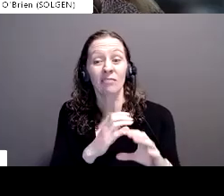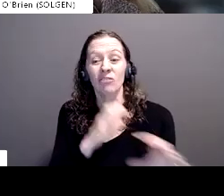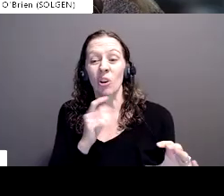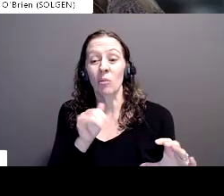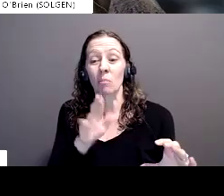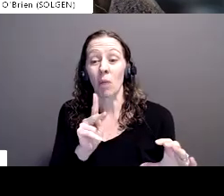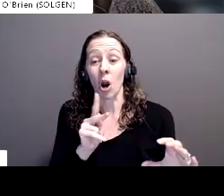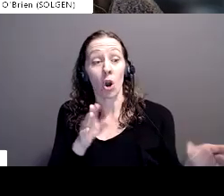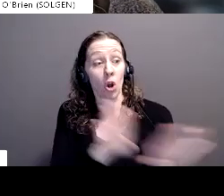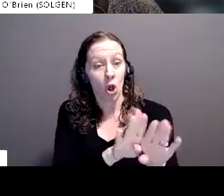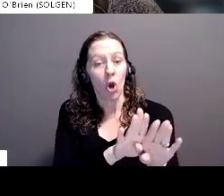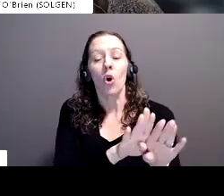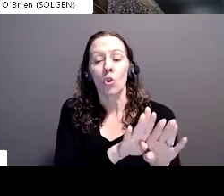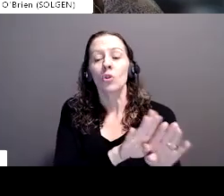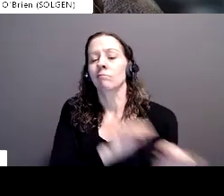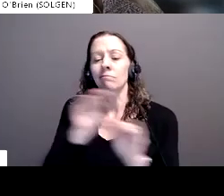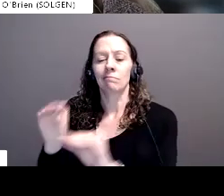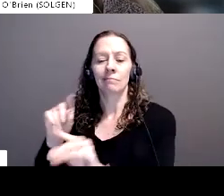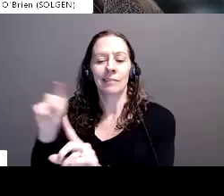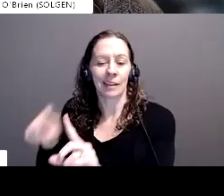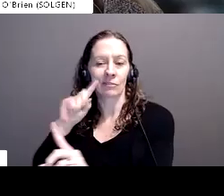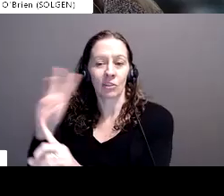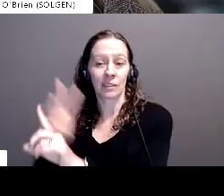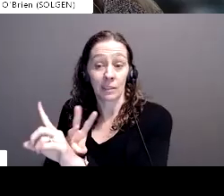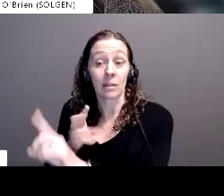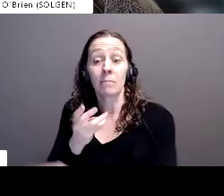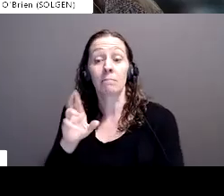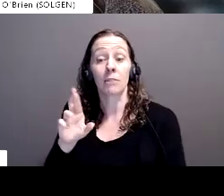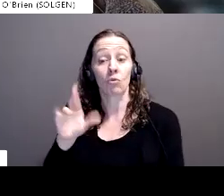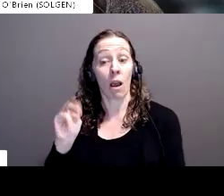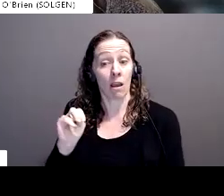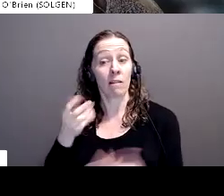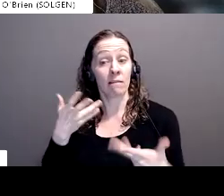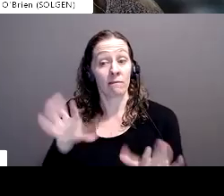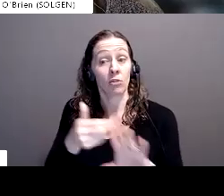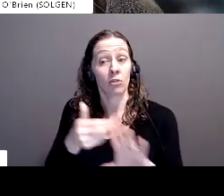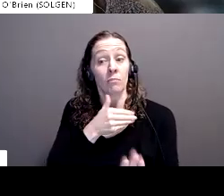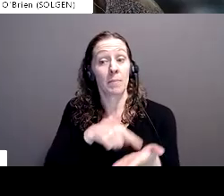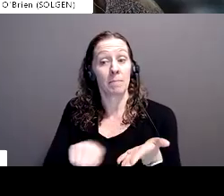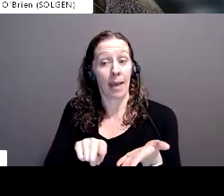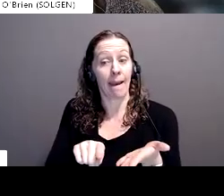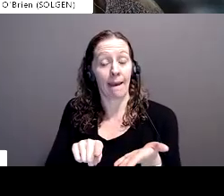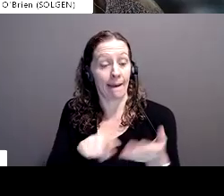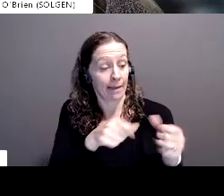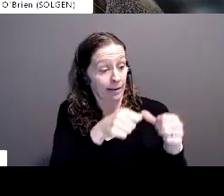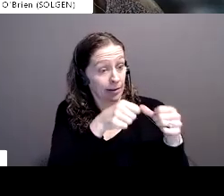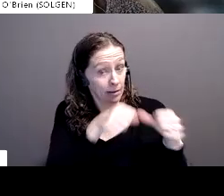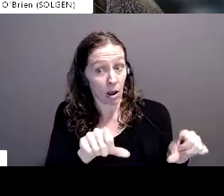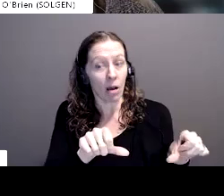season. Mr. Ryan had in fact already prepaid his deposit for the return for